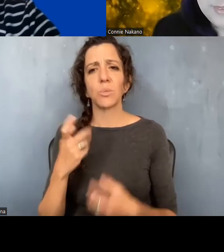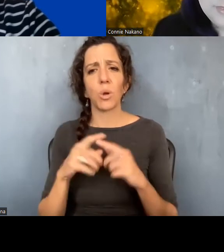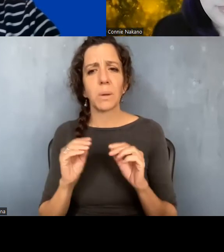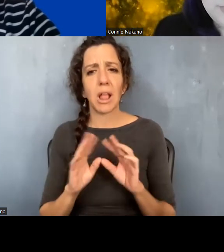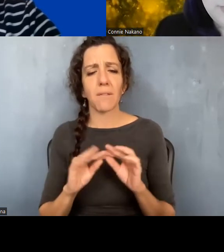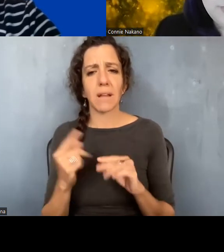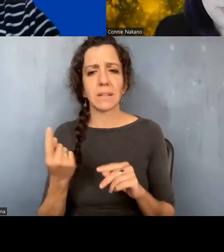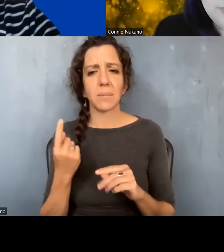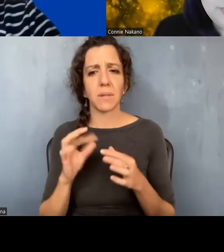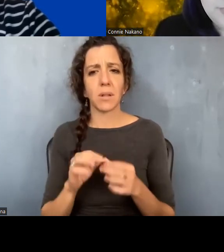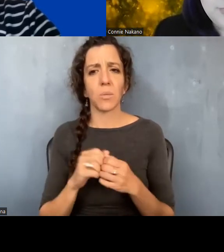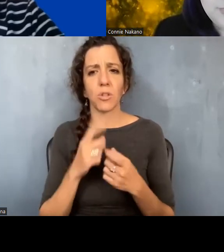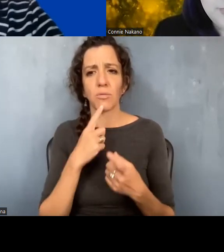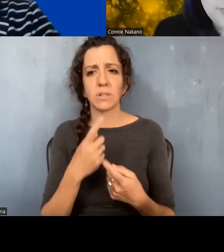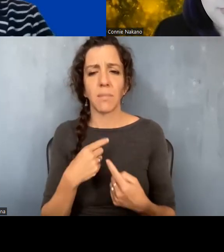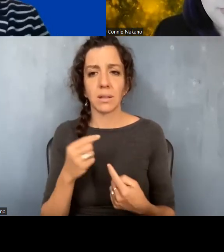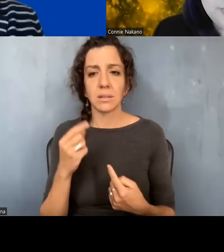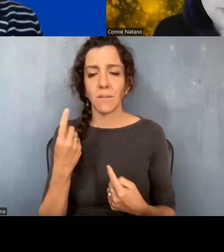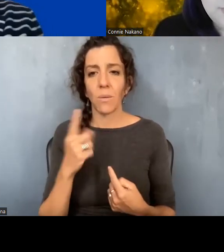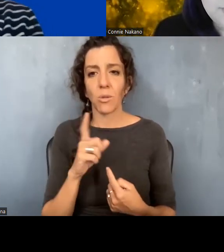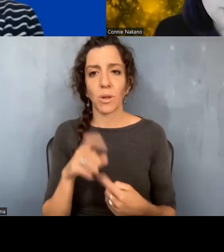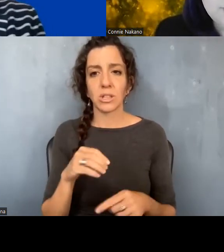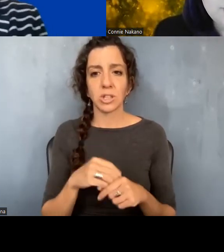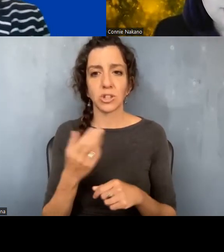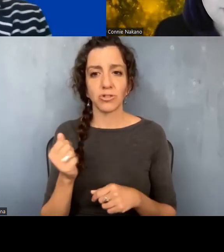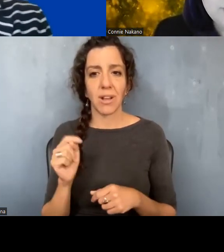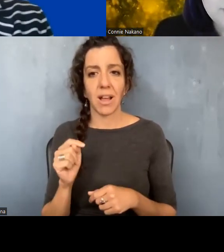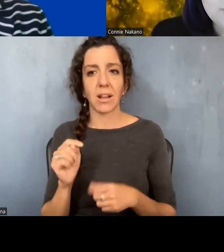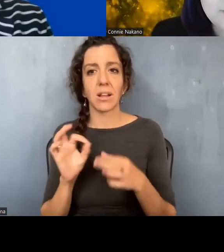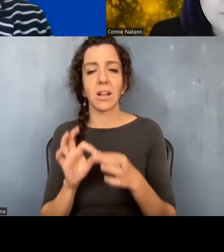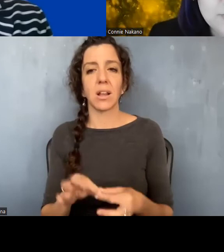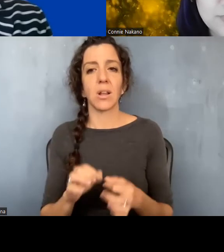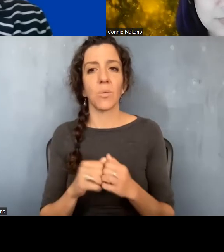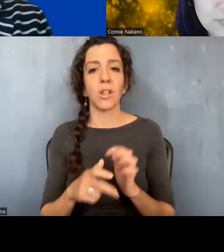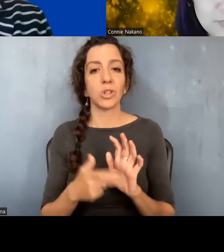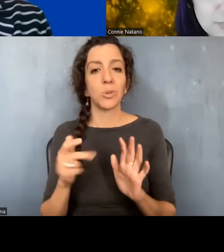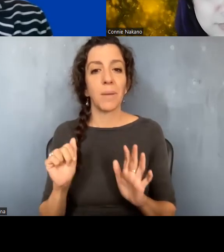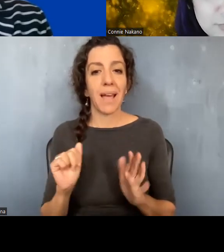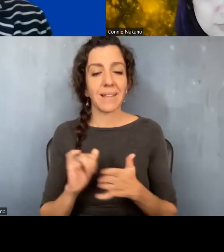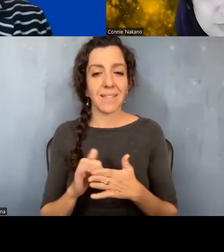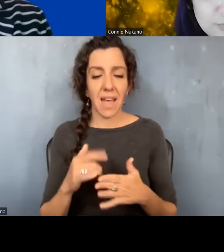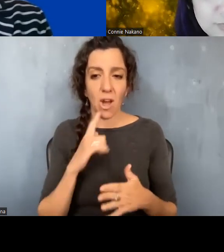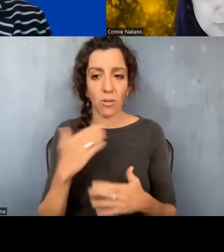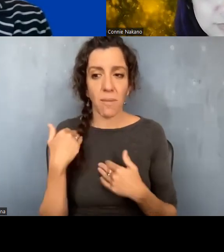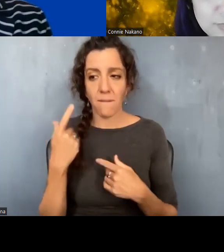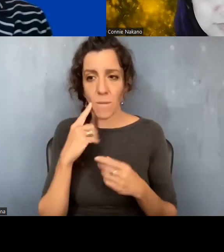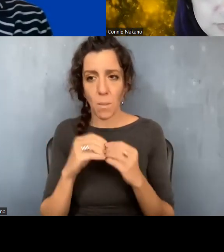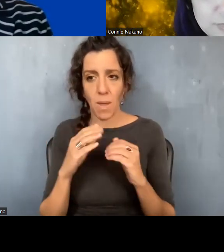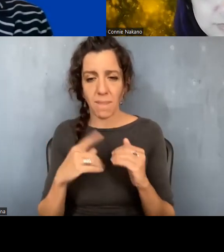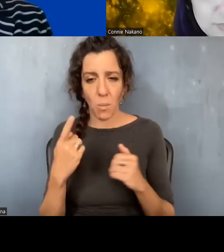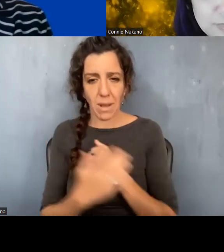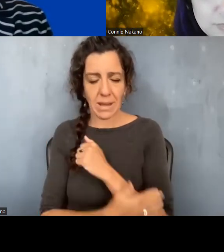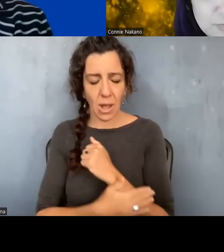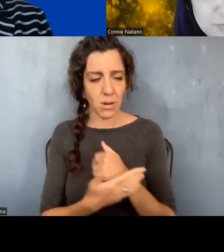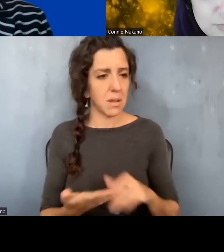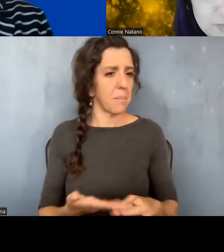clarification on a response to one of the questions in the chat regarding AAAs that cover more than one county. Early on, I